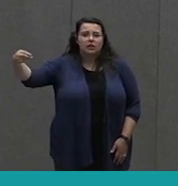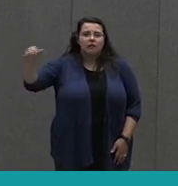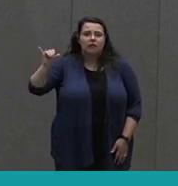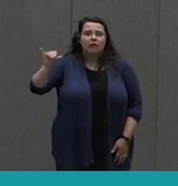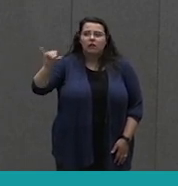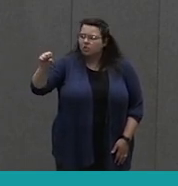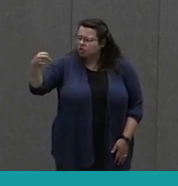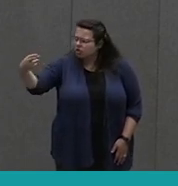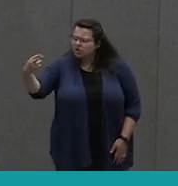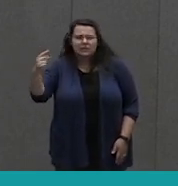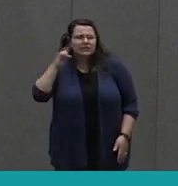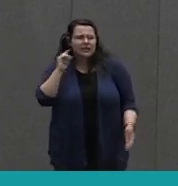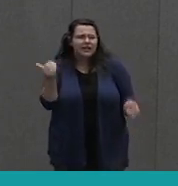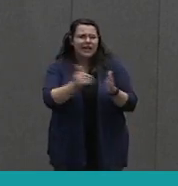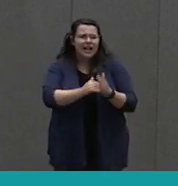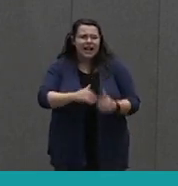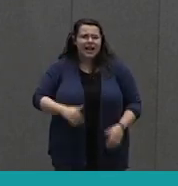there?